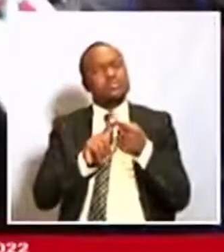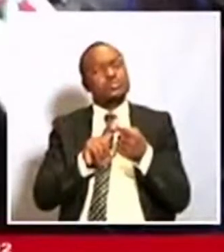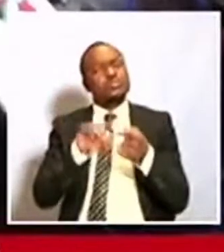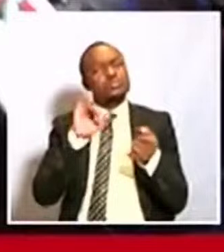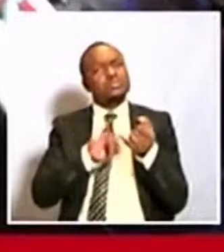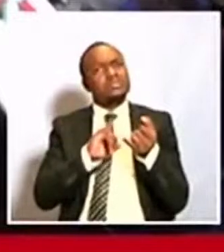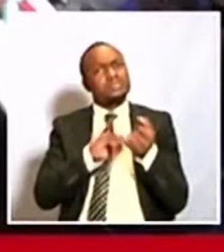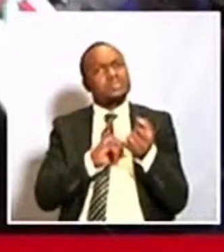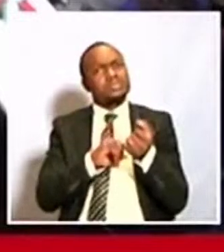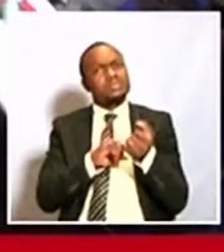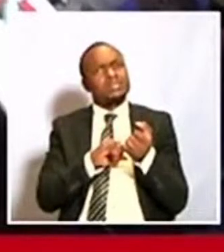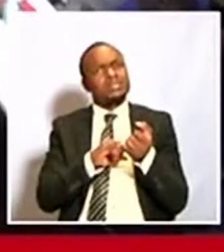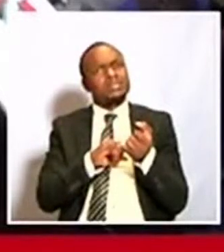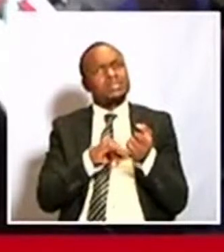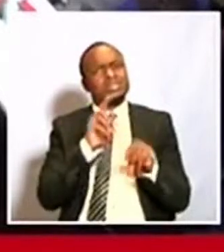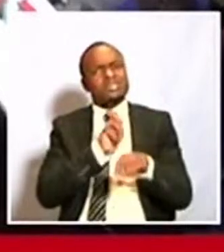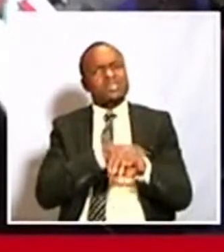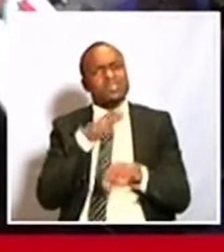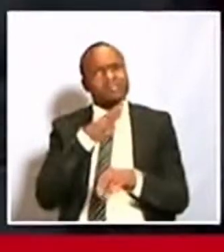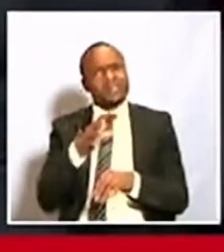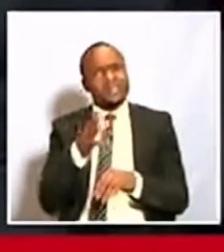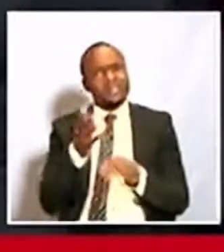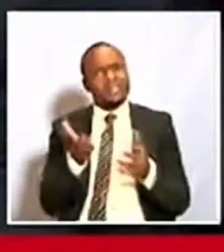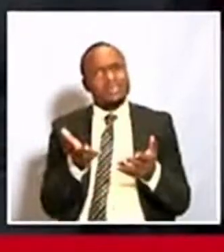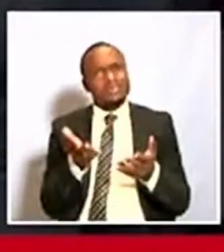that time okay with you?